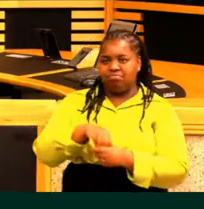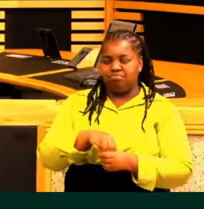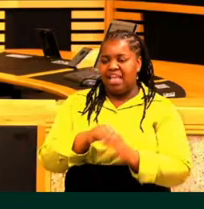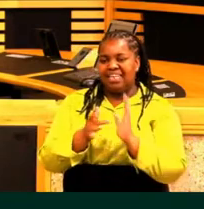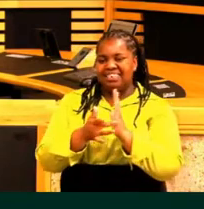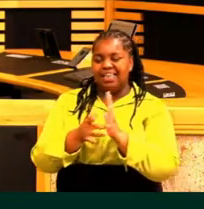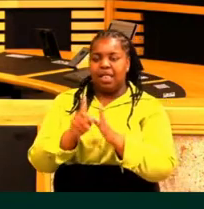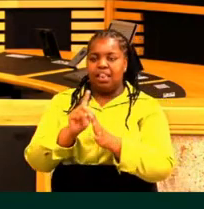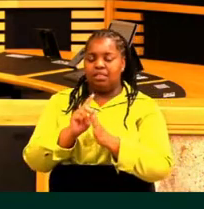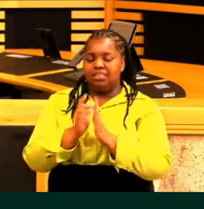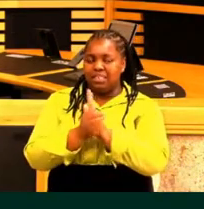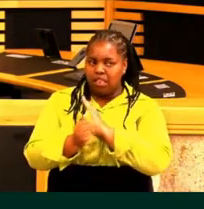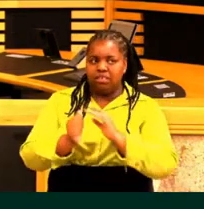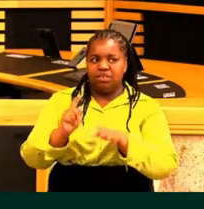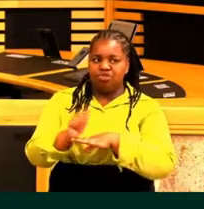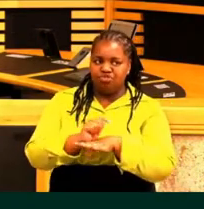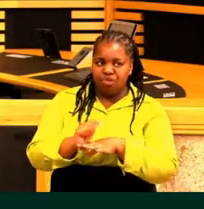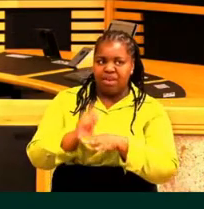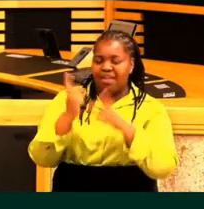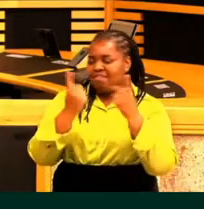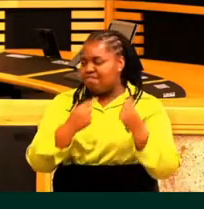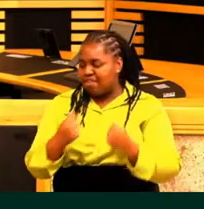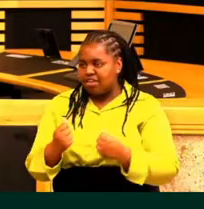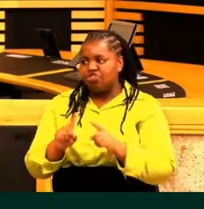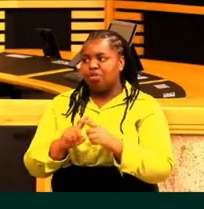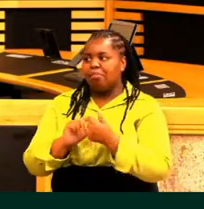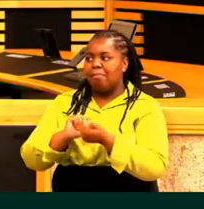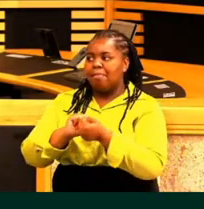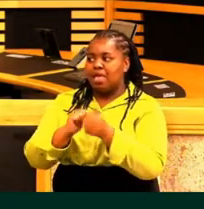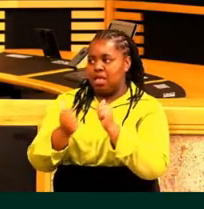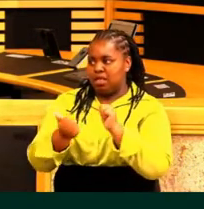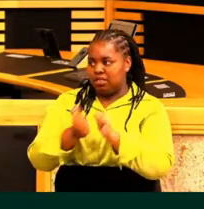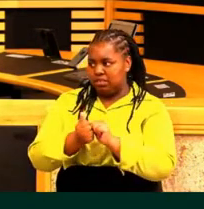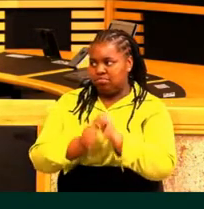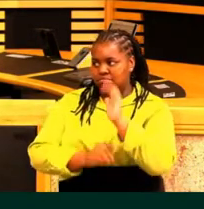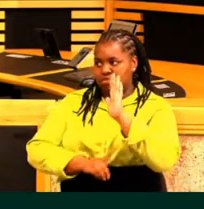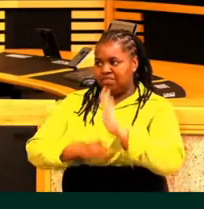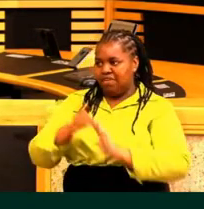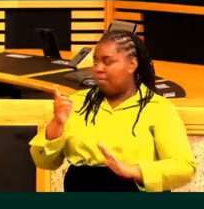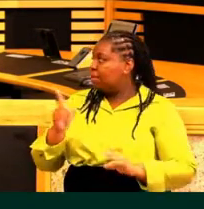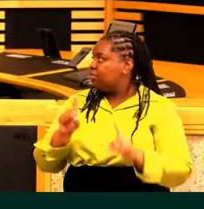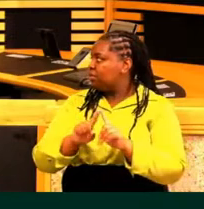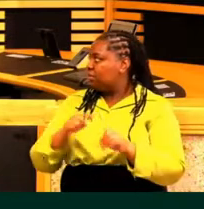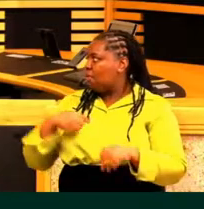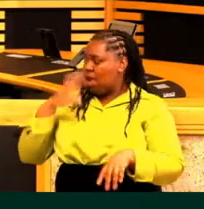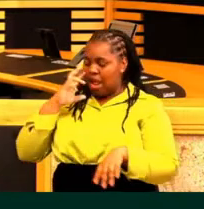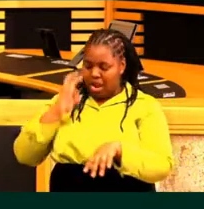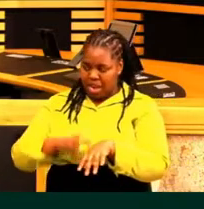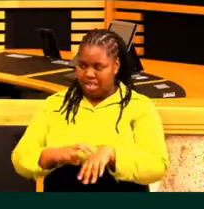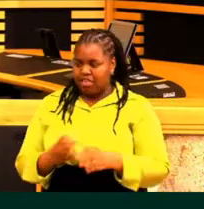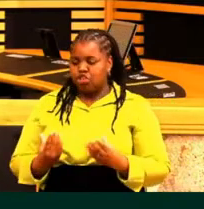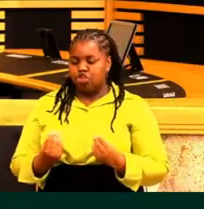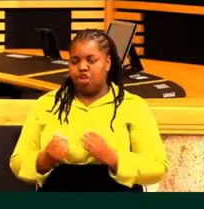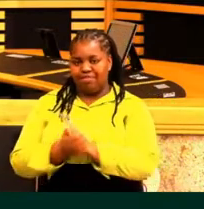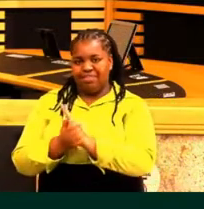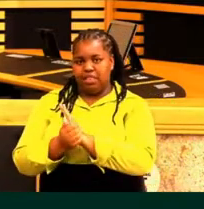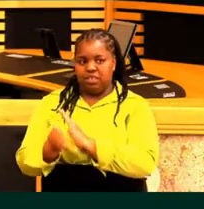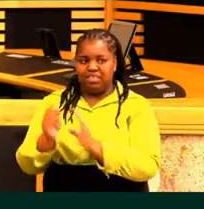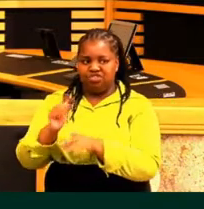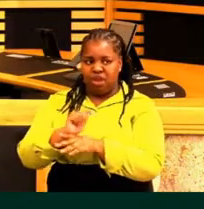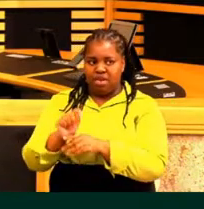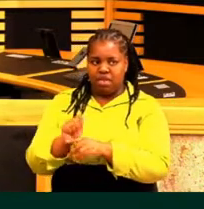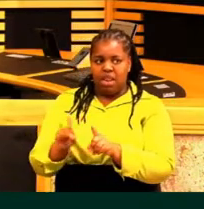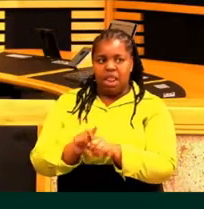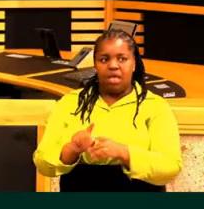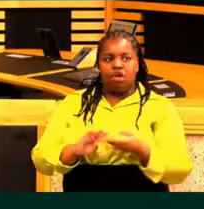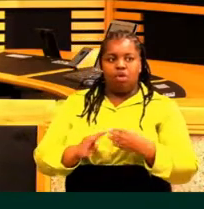skills training financial literacy and leadership development we also need soft soft skills training such as